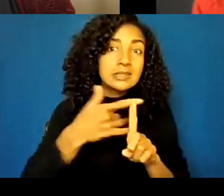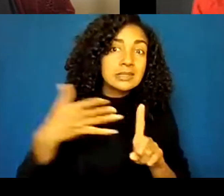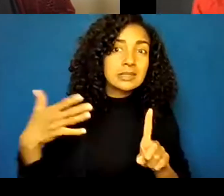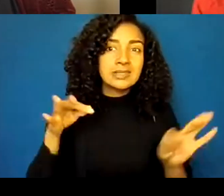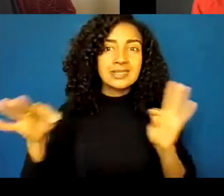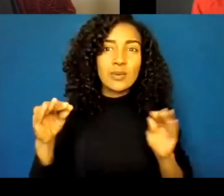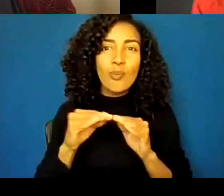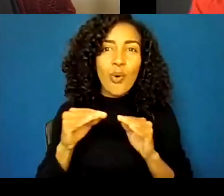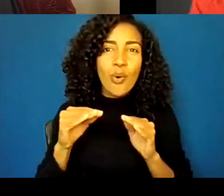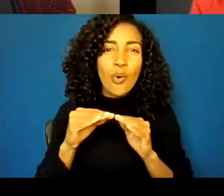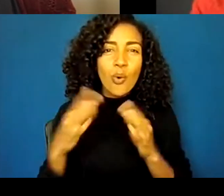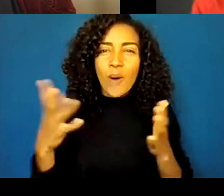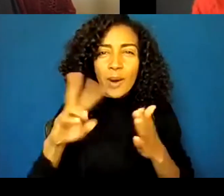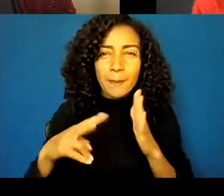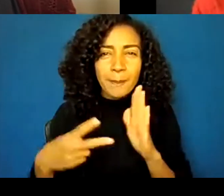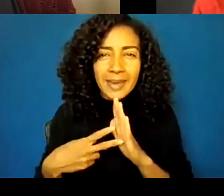more.